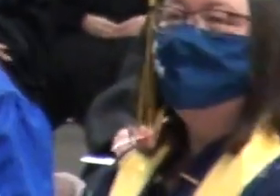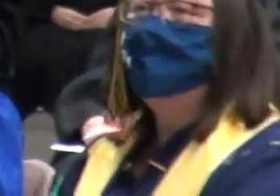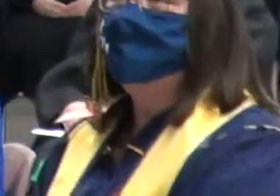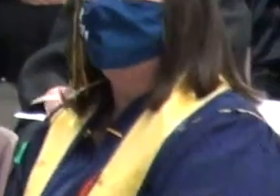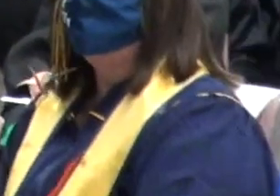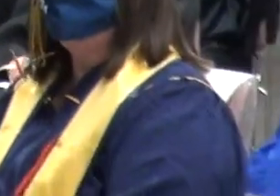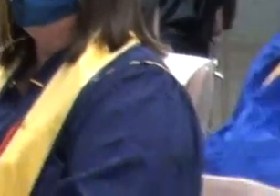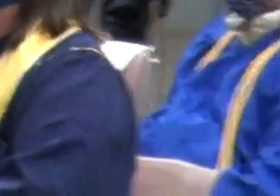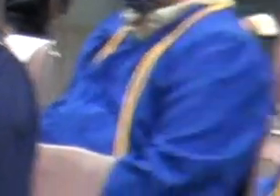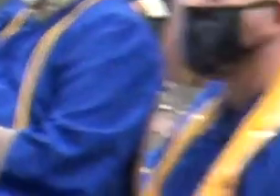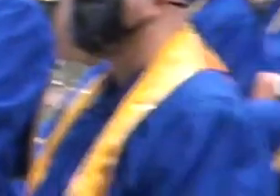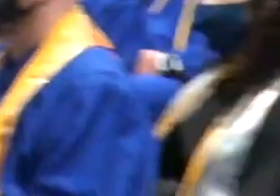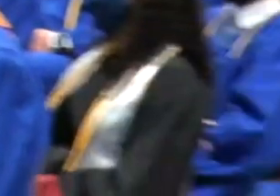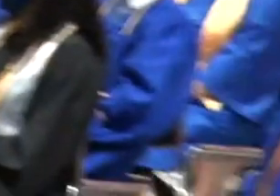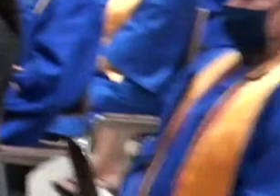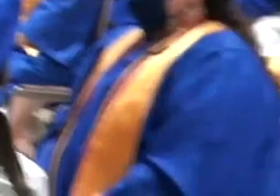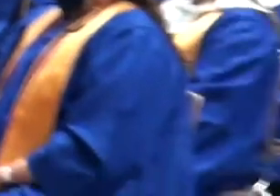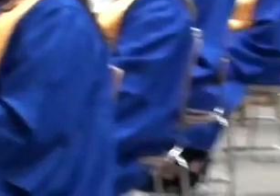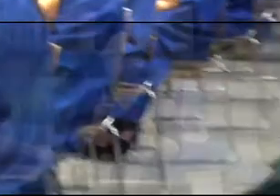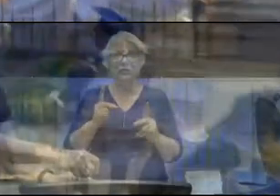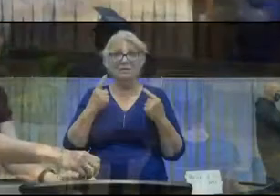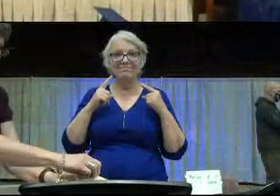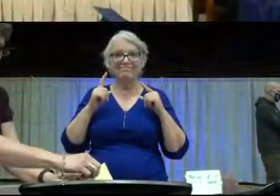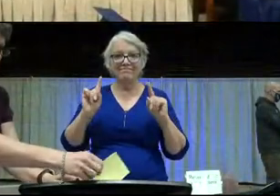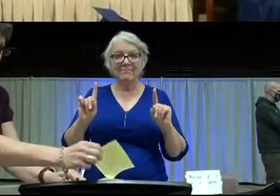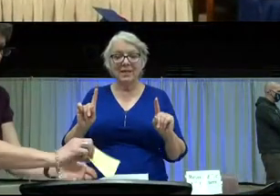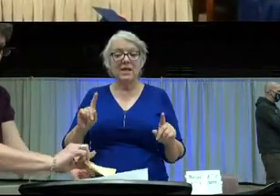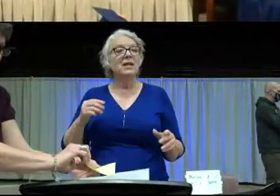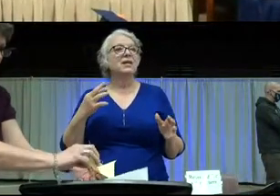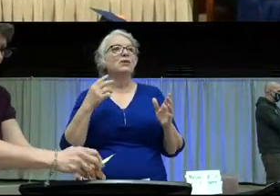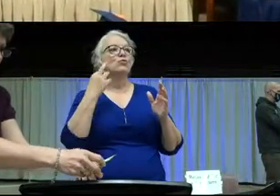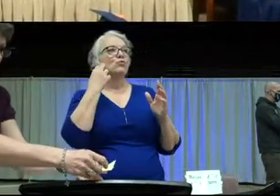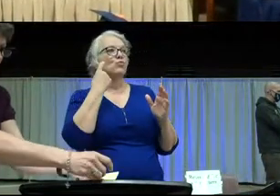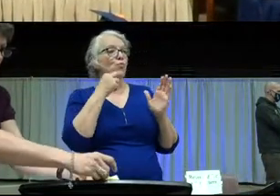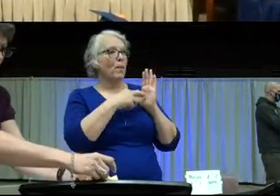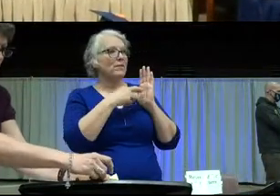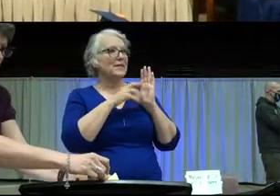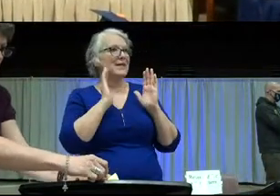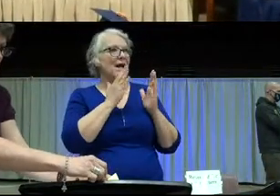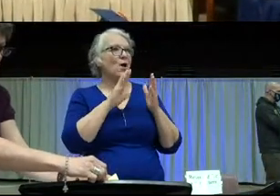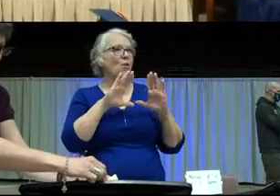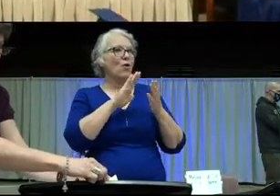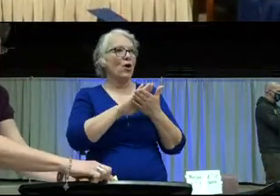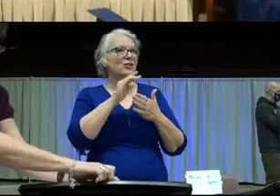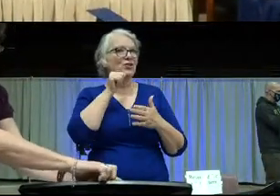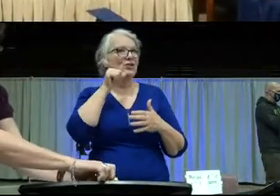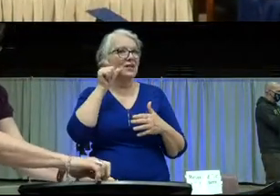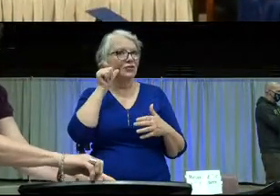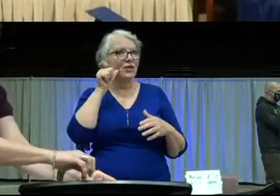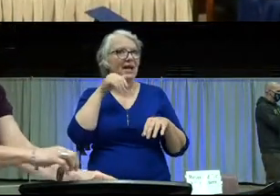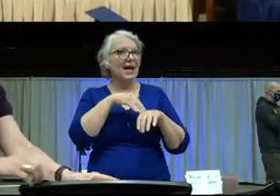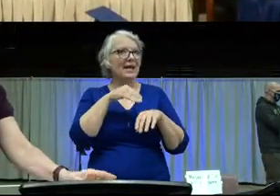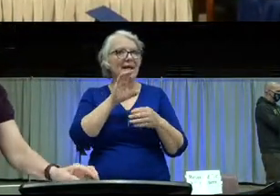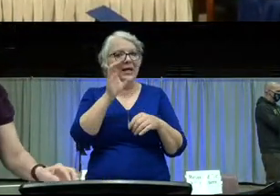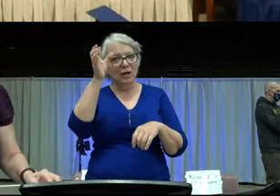He just represented all of our students and our college yesterday at a computer technology IT